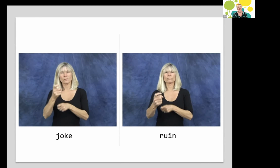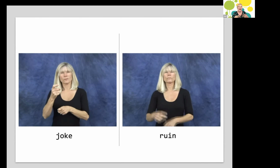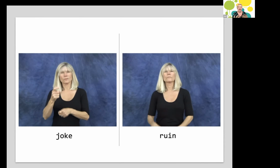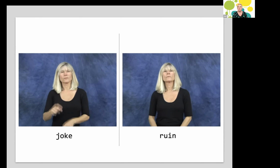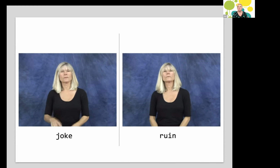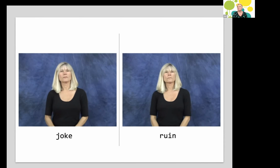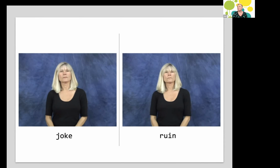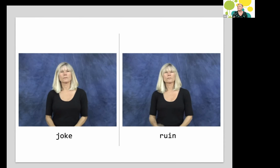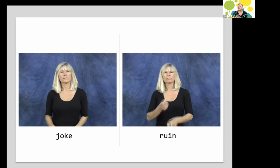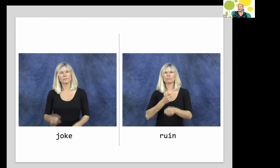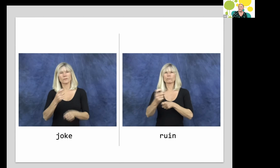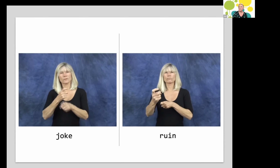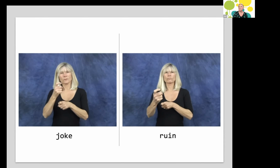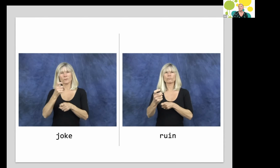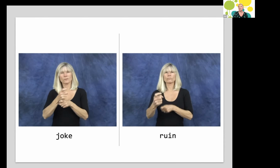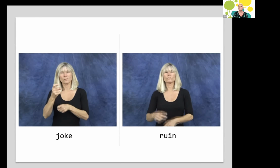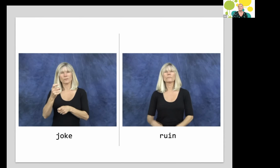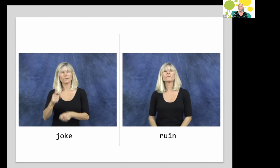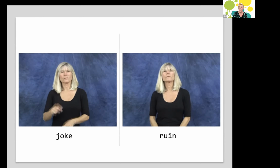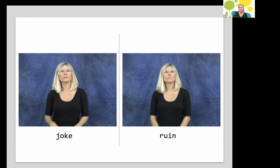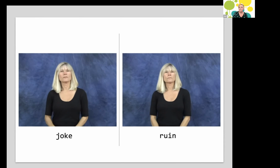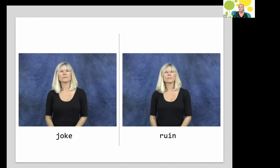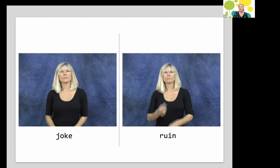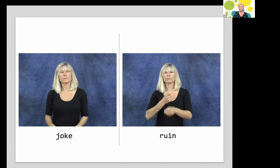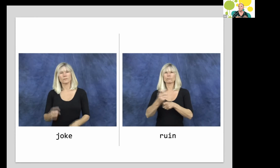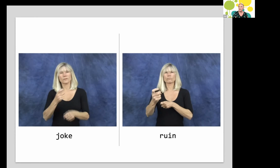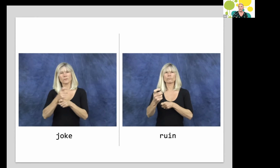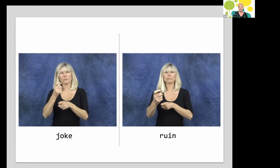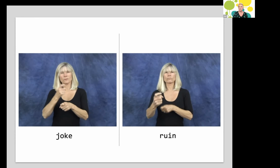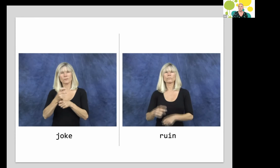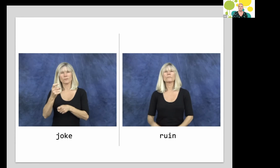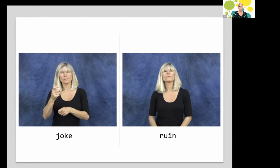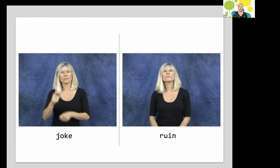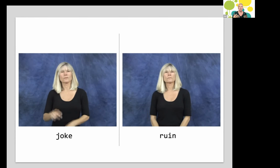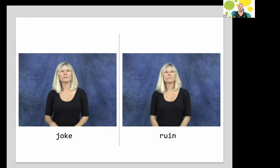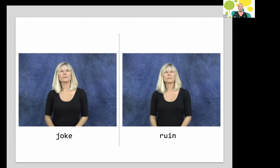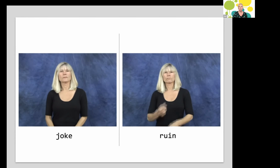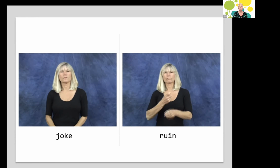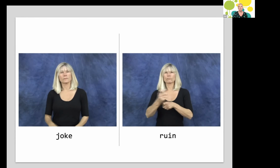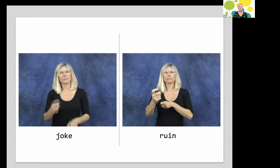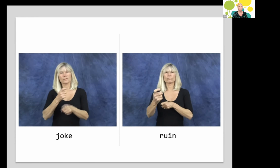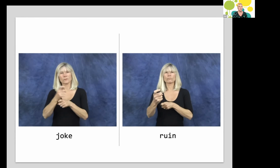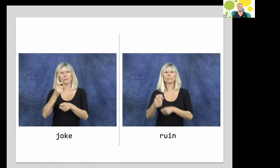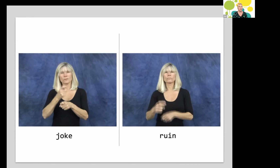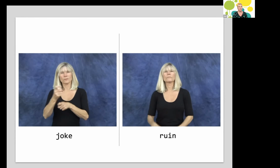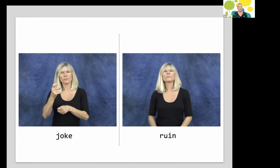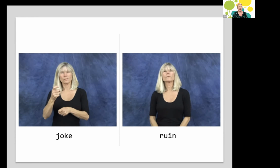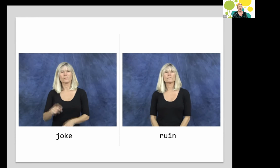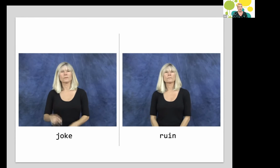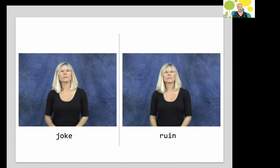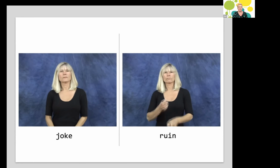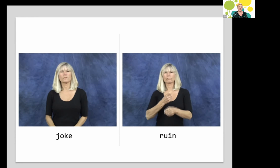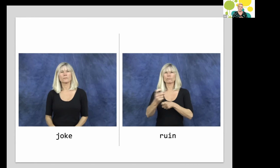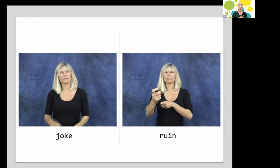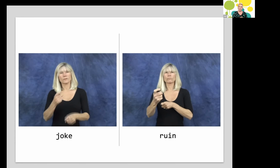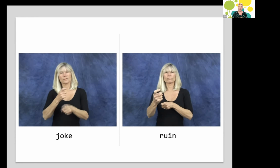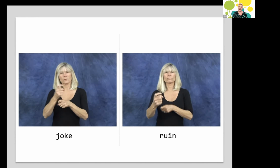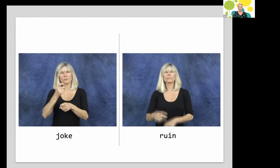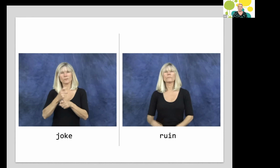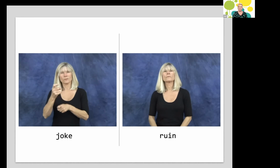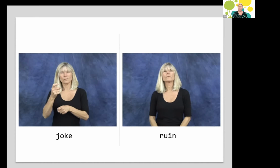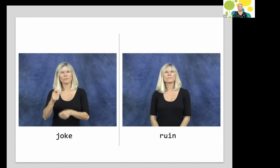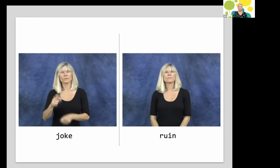But how do we find signs that look like each other, that echo one another visually? So if